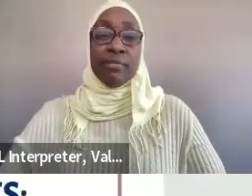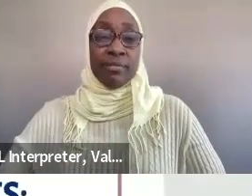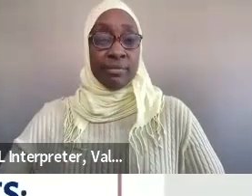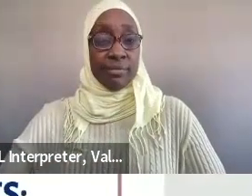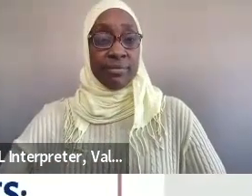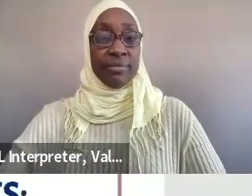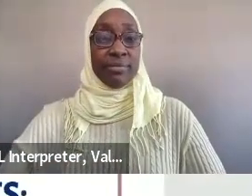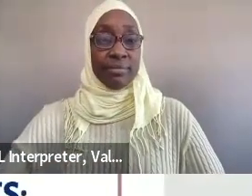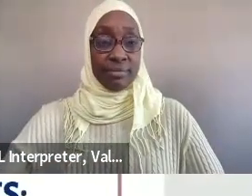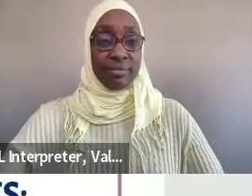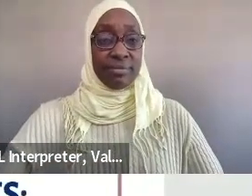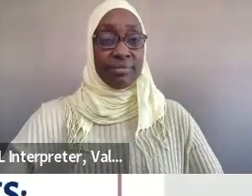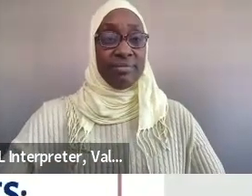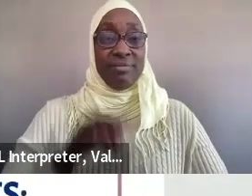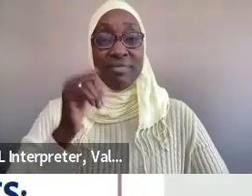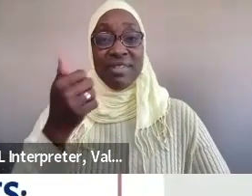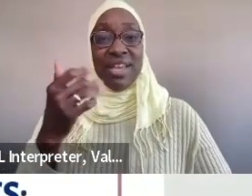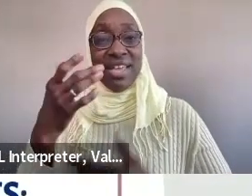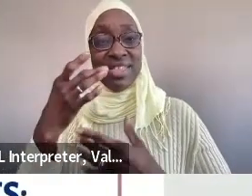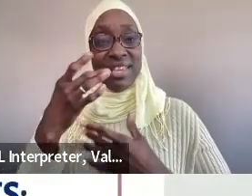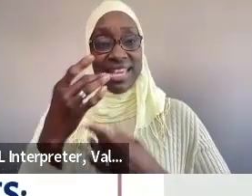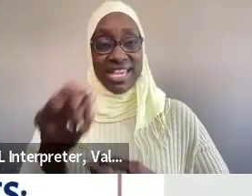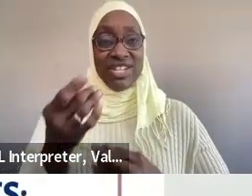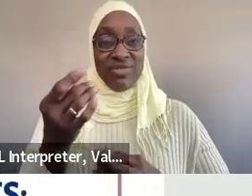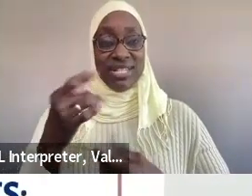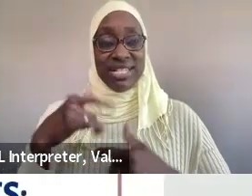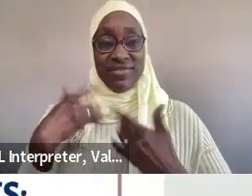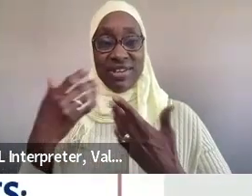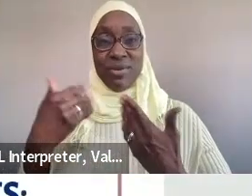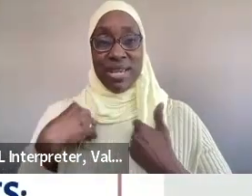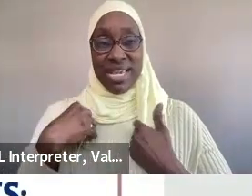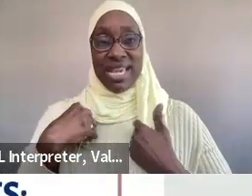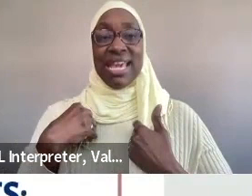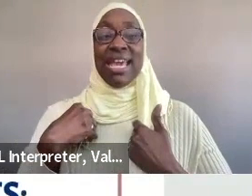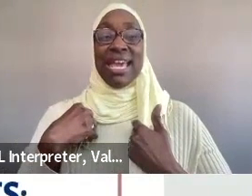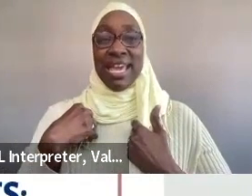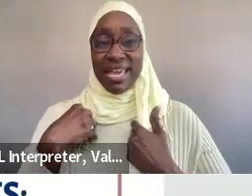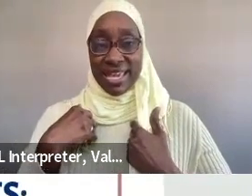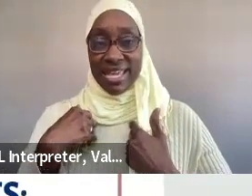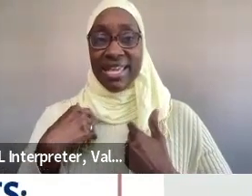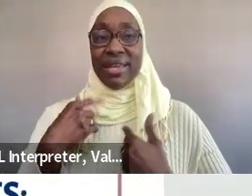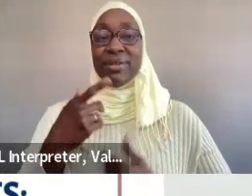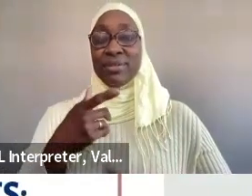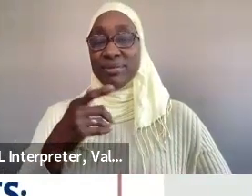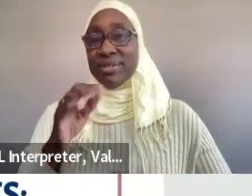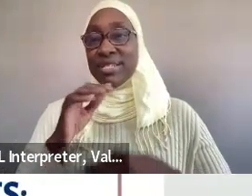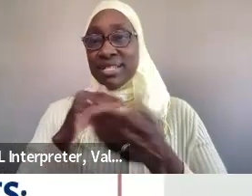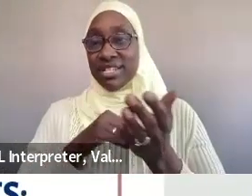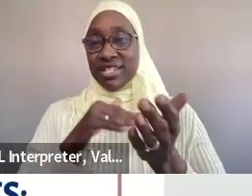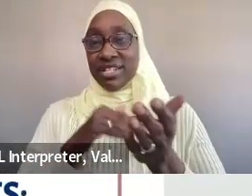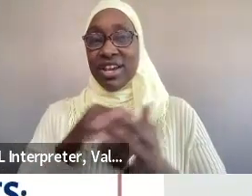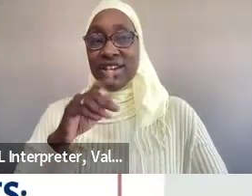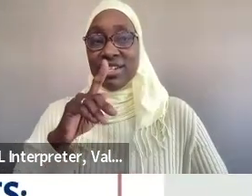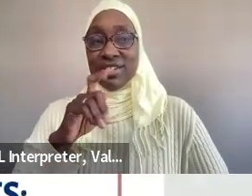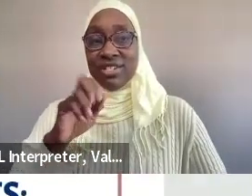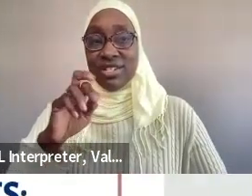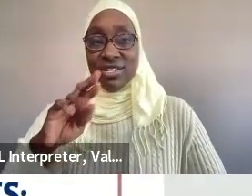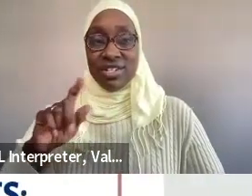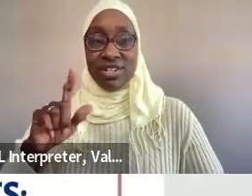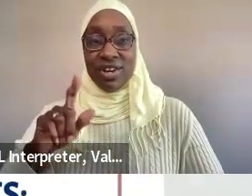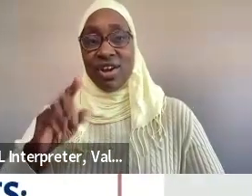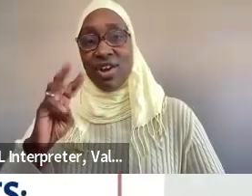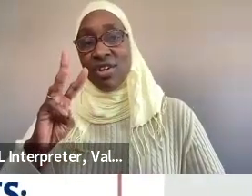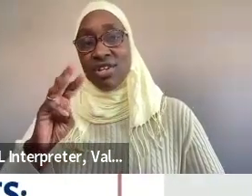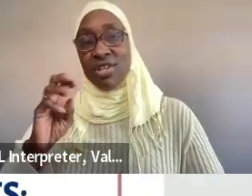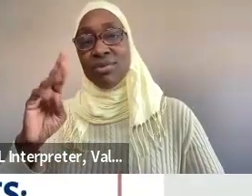So another interesting event that we had was building an inclusive and diverse community by our very own Chief Inclusion Officer and